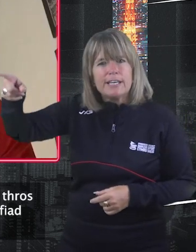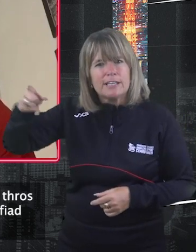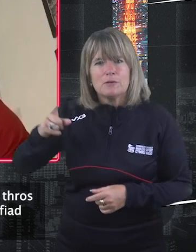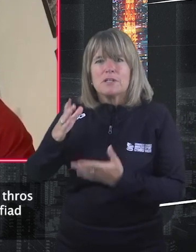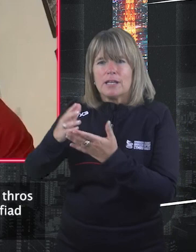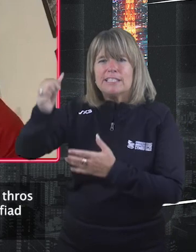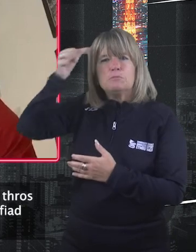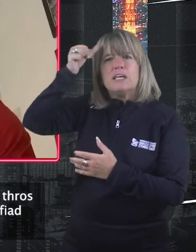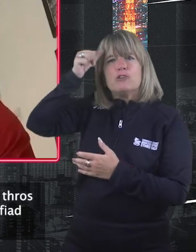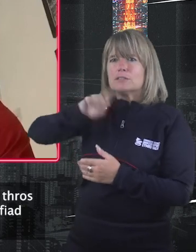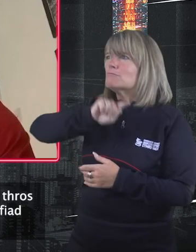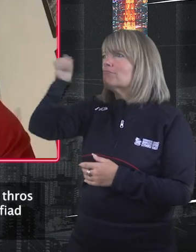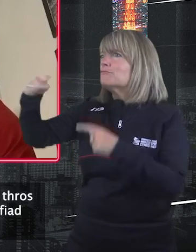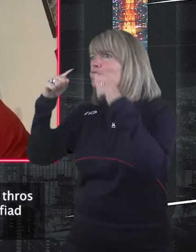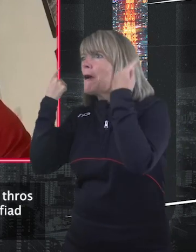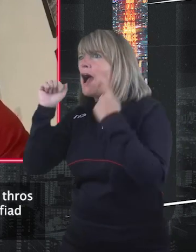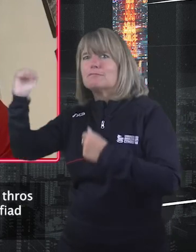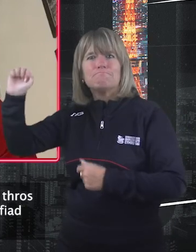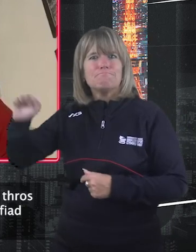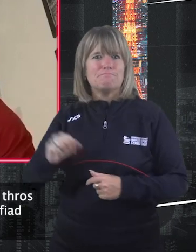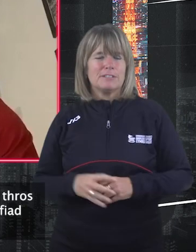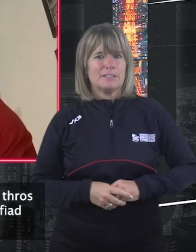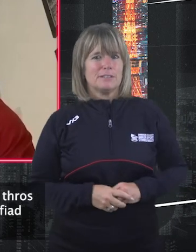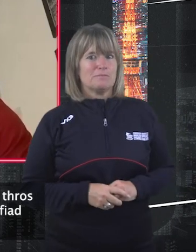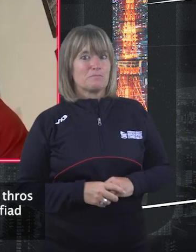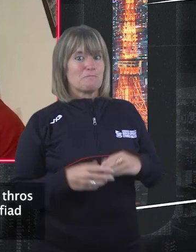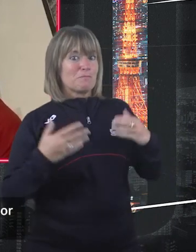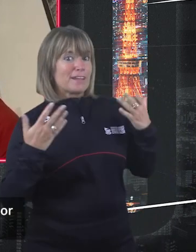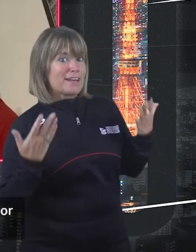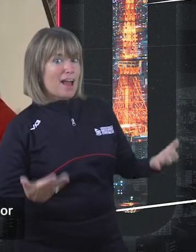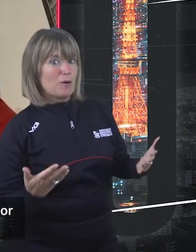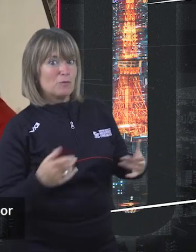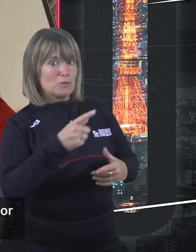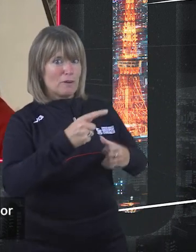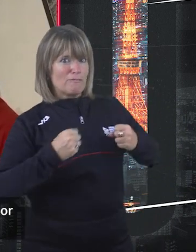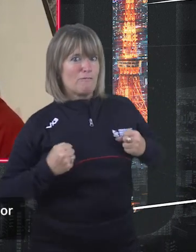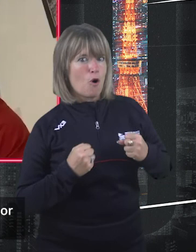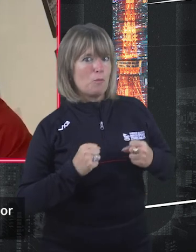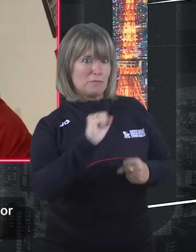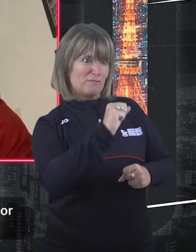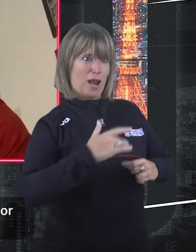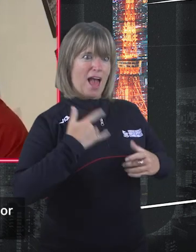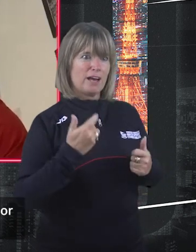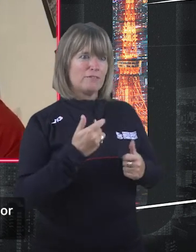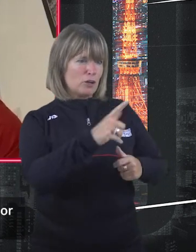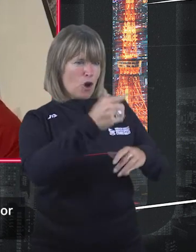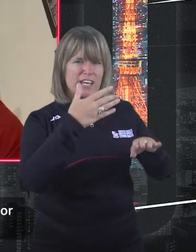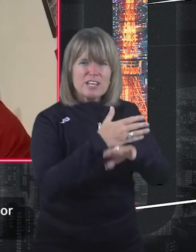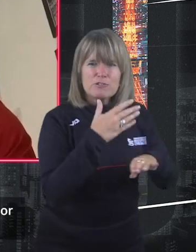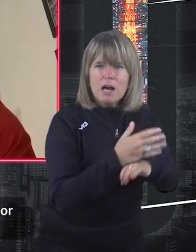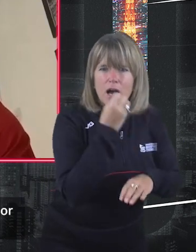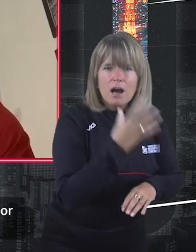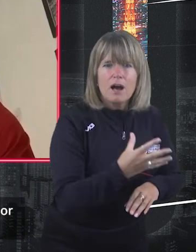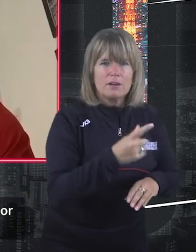country. And I think it will be a great experience to travel to Japan. Well, I know you're in the form of your life.